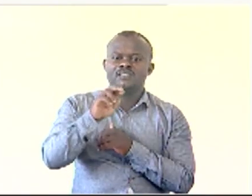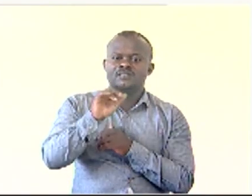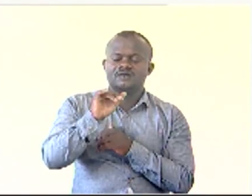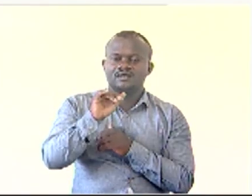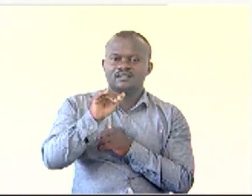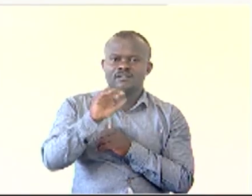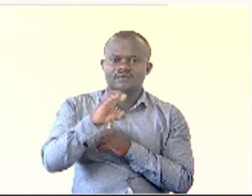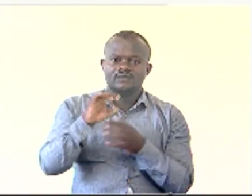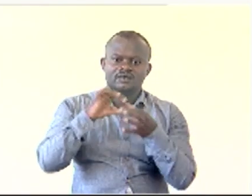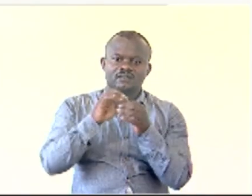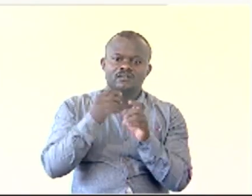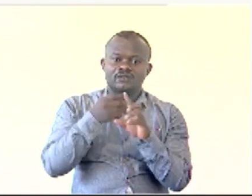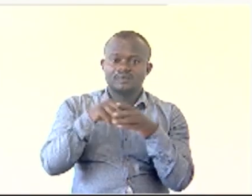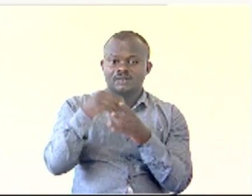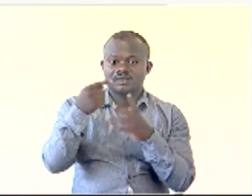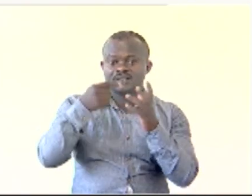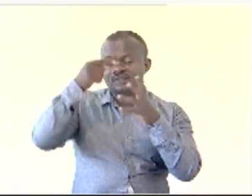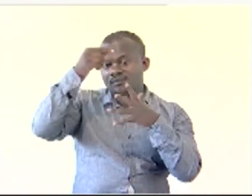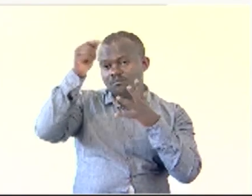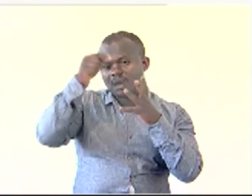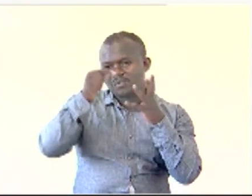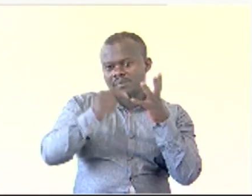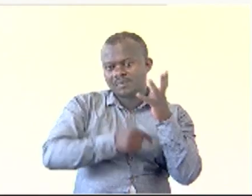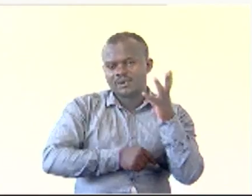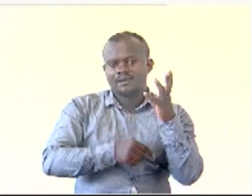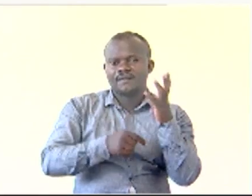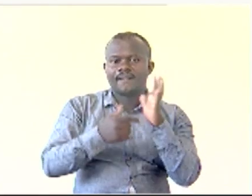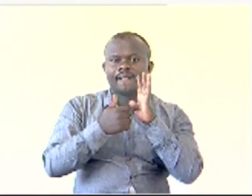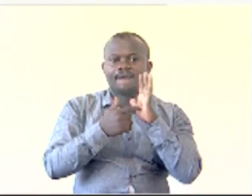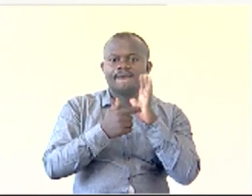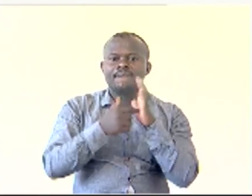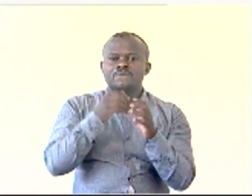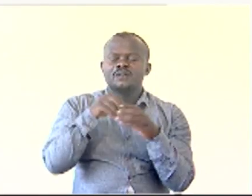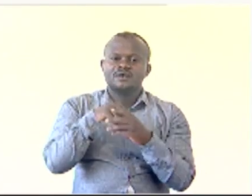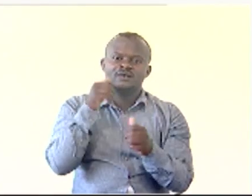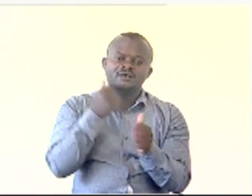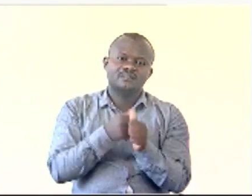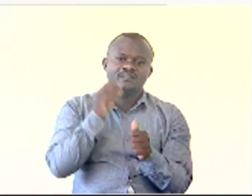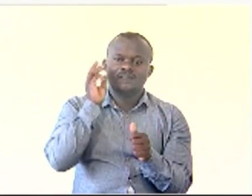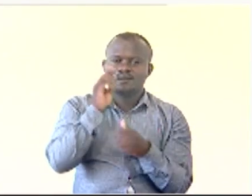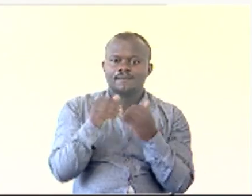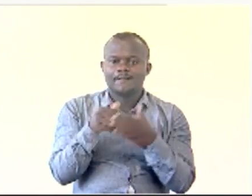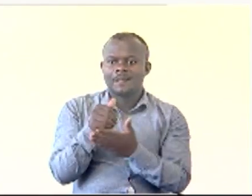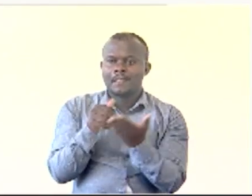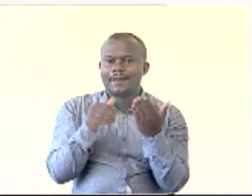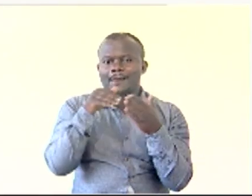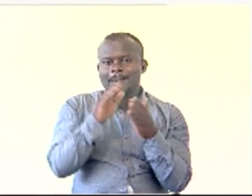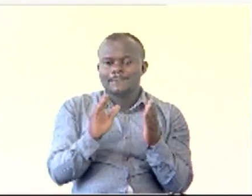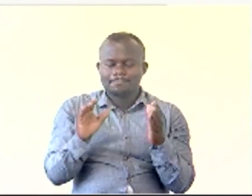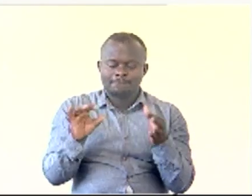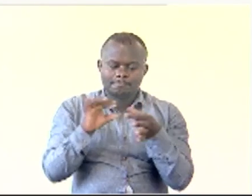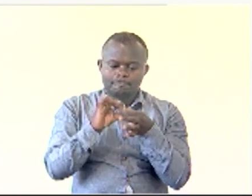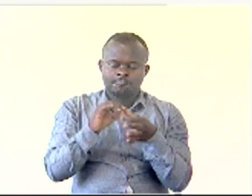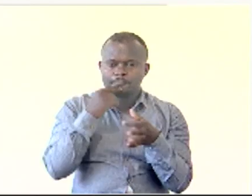From a list of the structures, rate the order in which they would mostly likely to